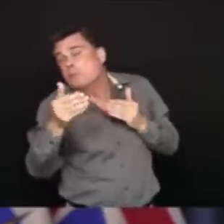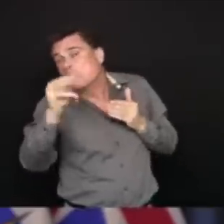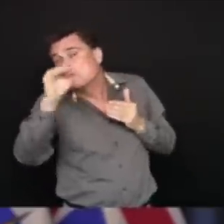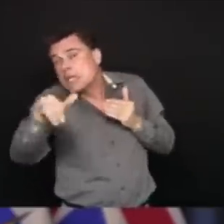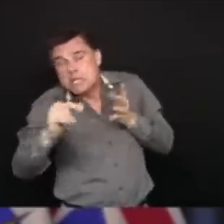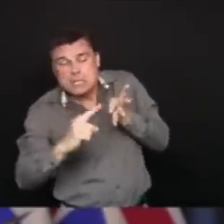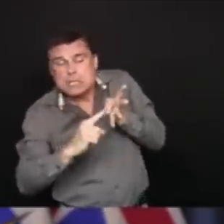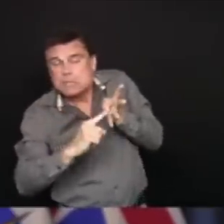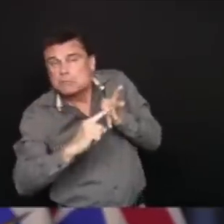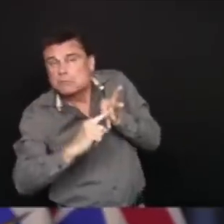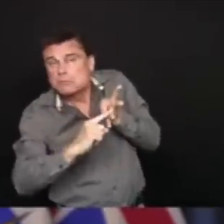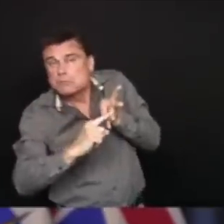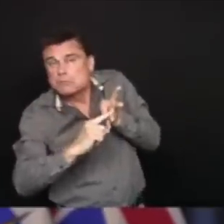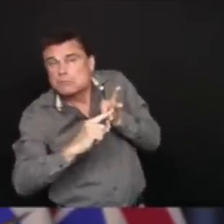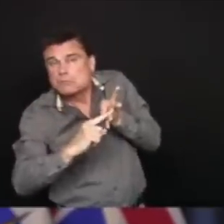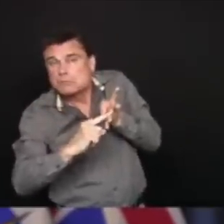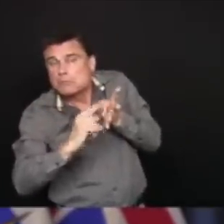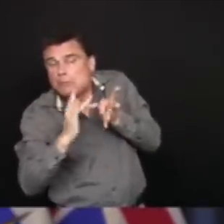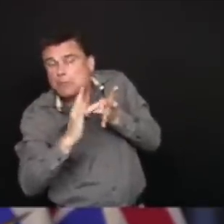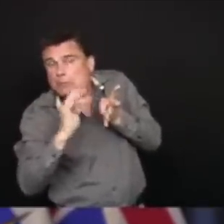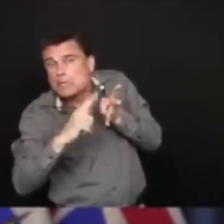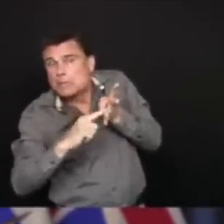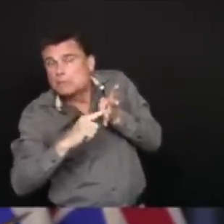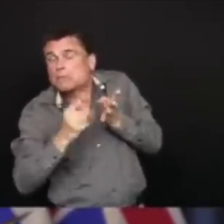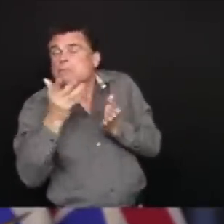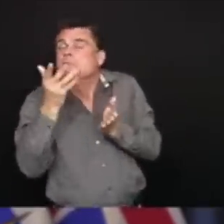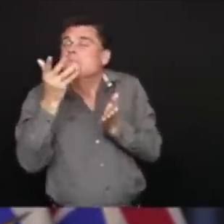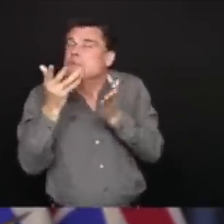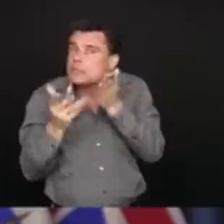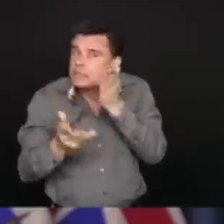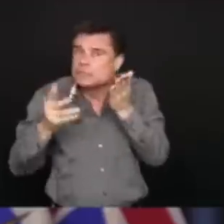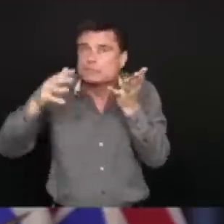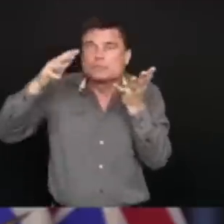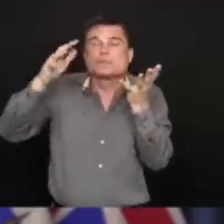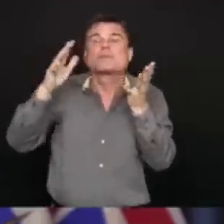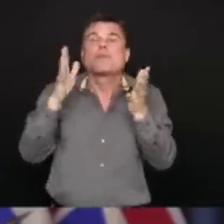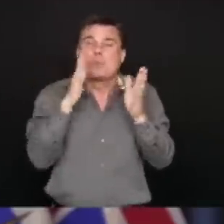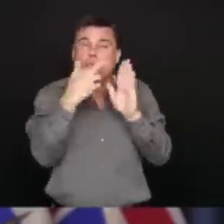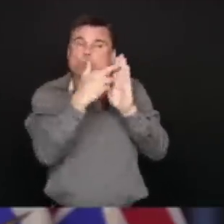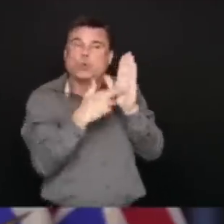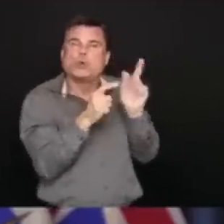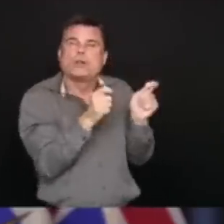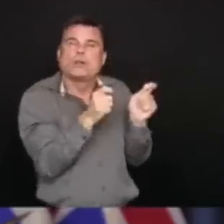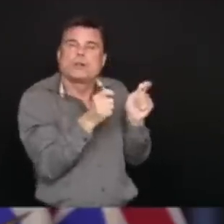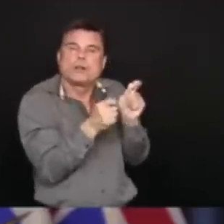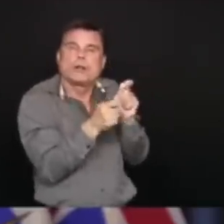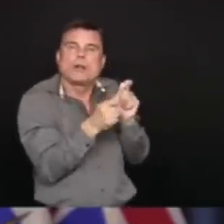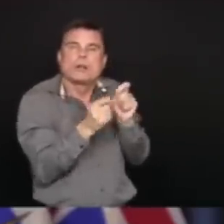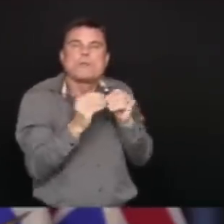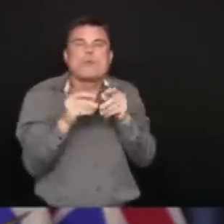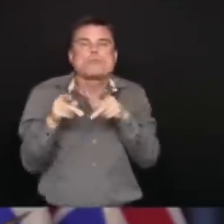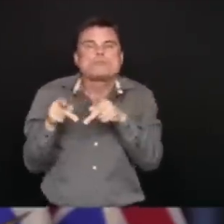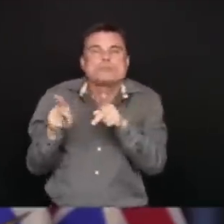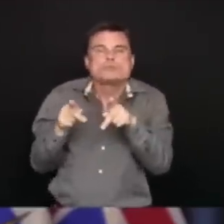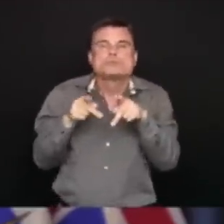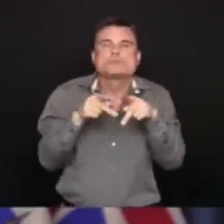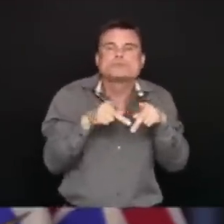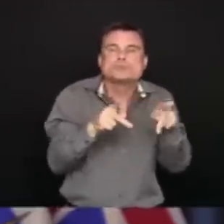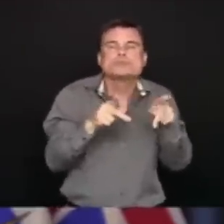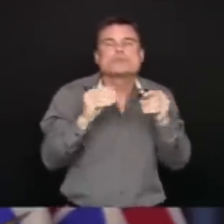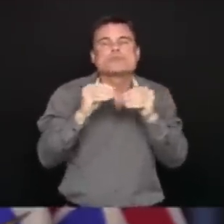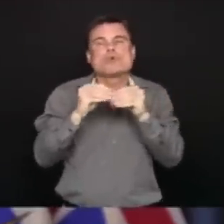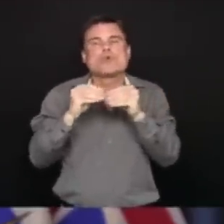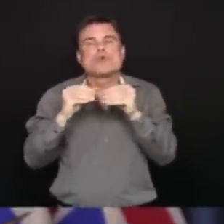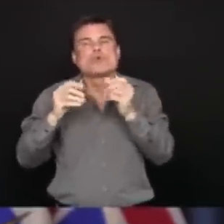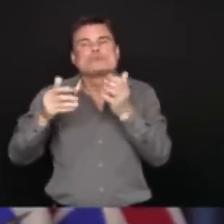social connections, increase our industrial and our business connections, and also increase opening up of our